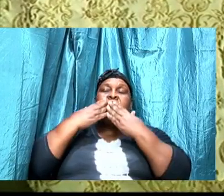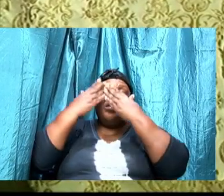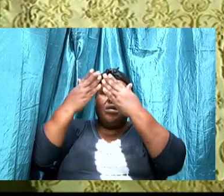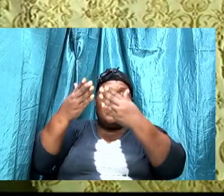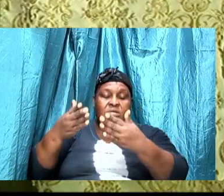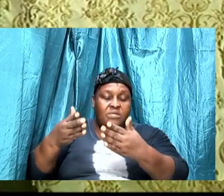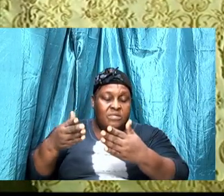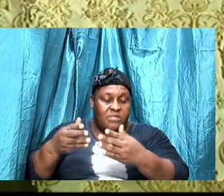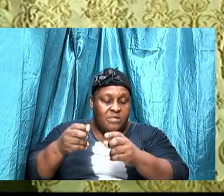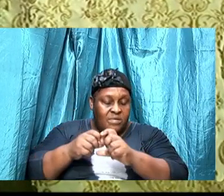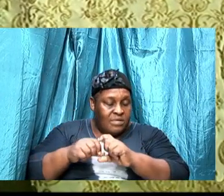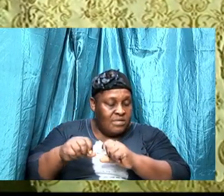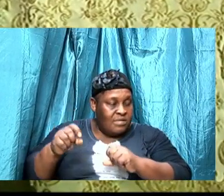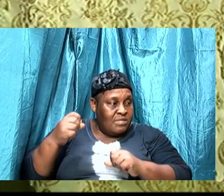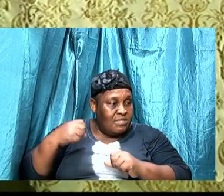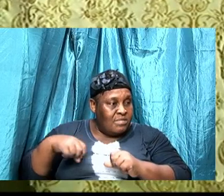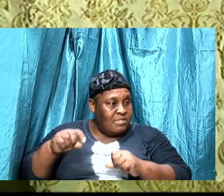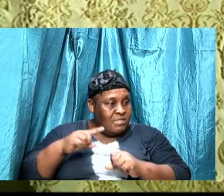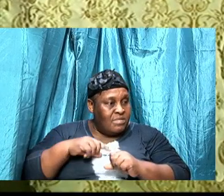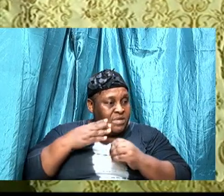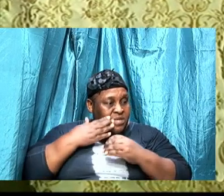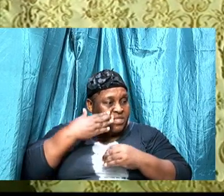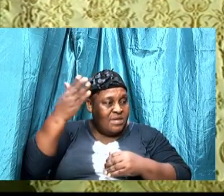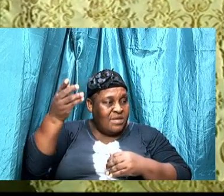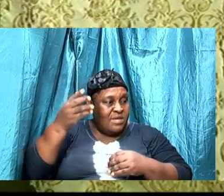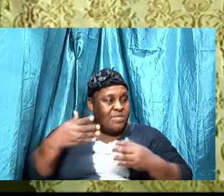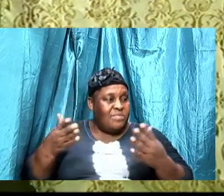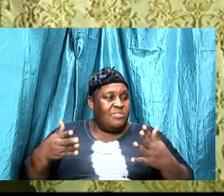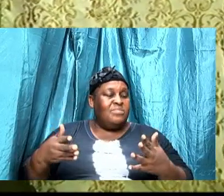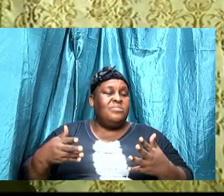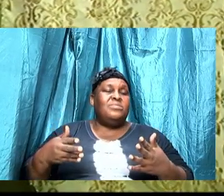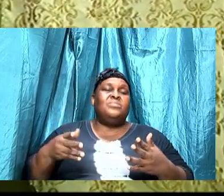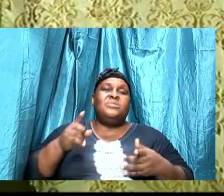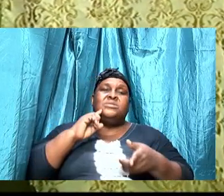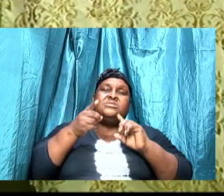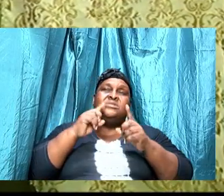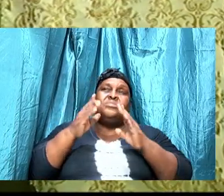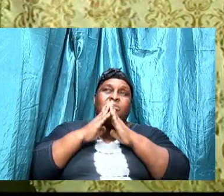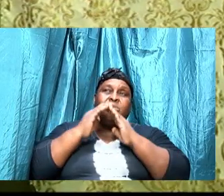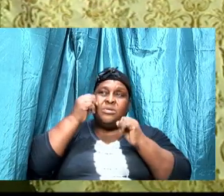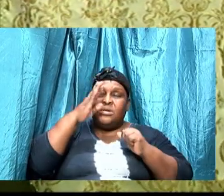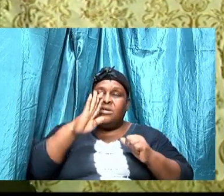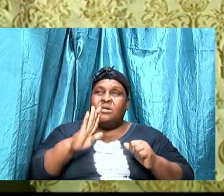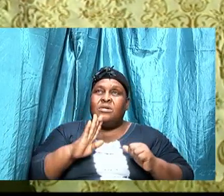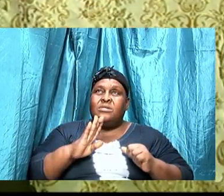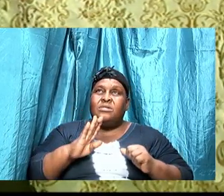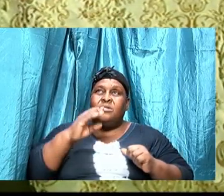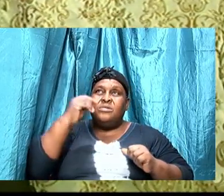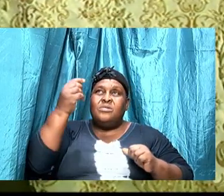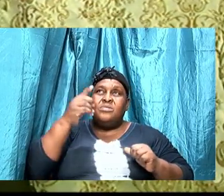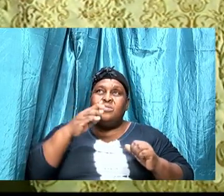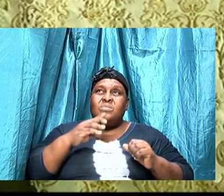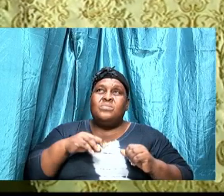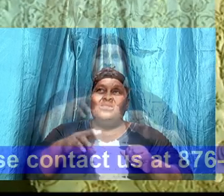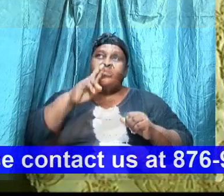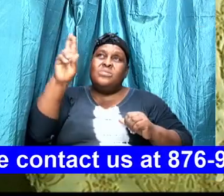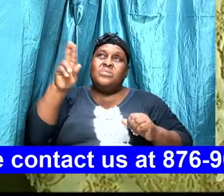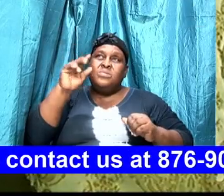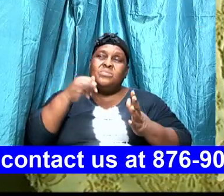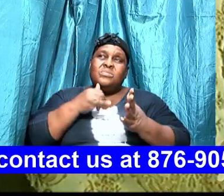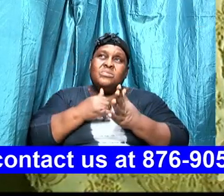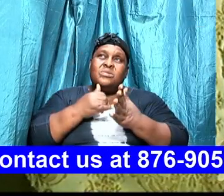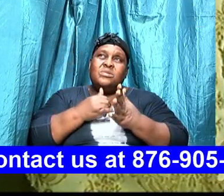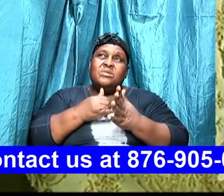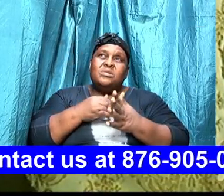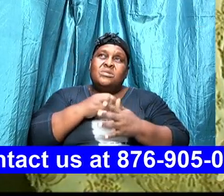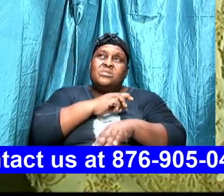for your presence here today. We thank you for what we have discussed. We pray, O God, that you will use it, O God,